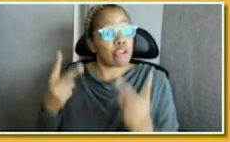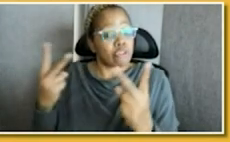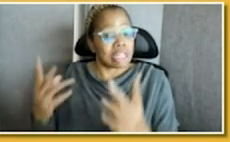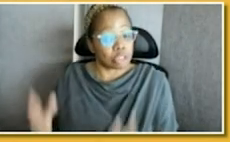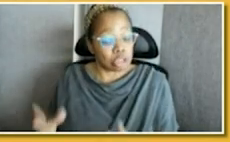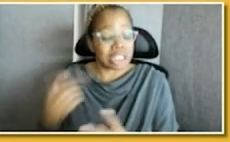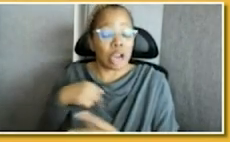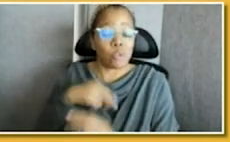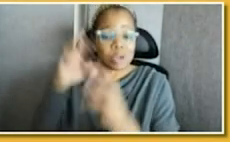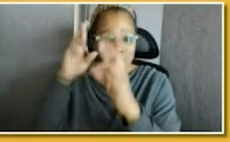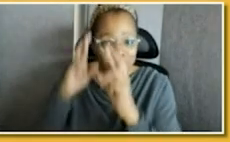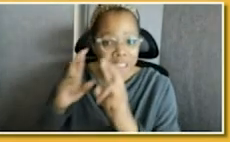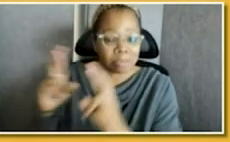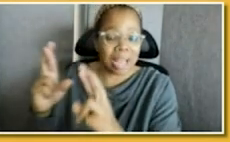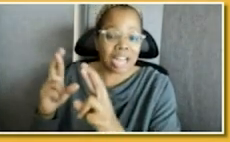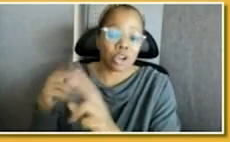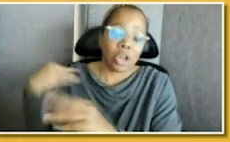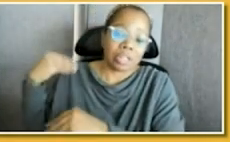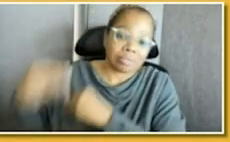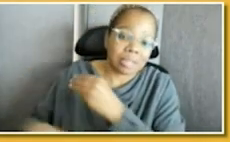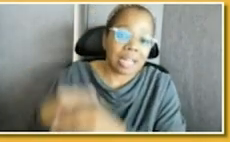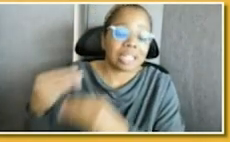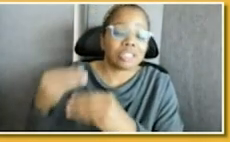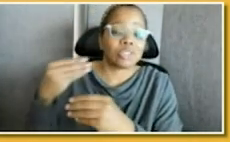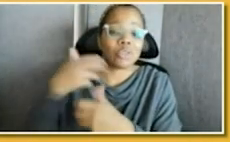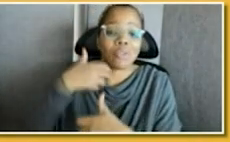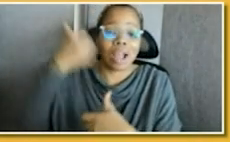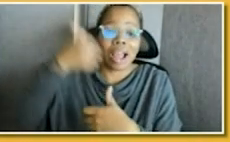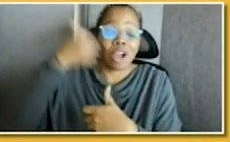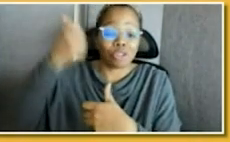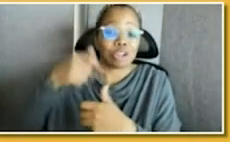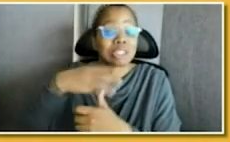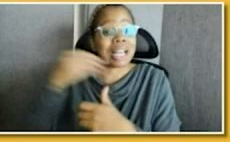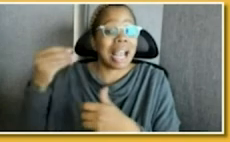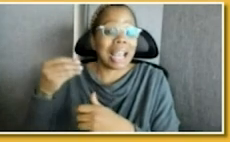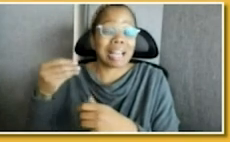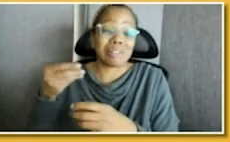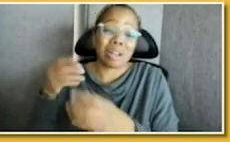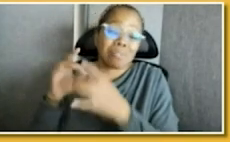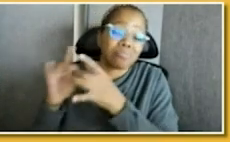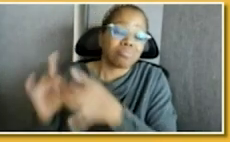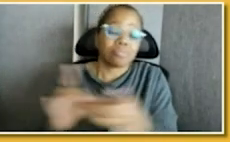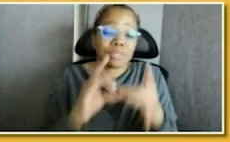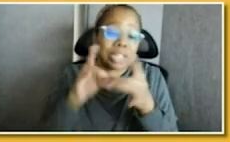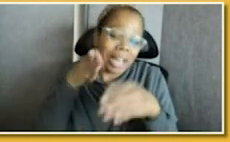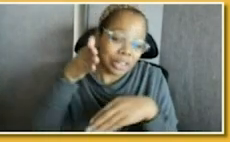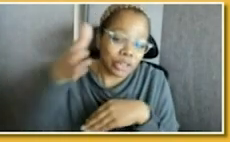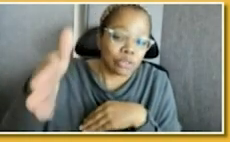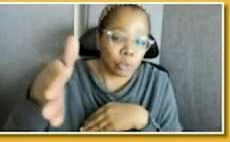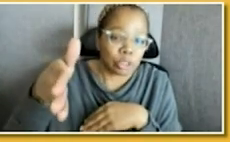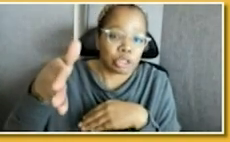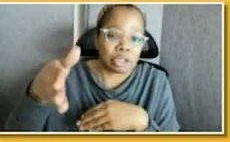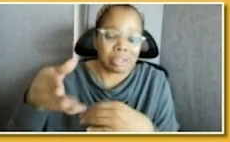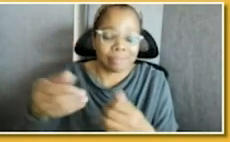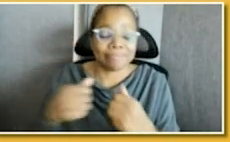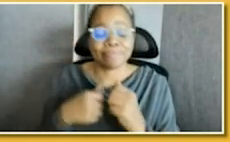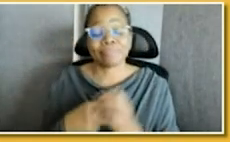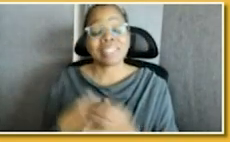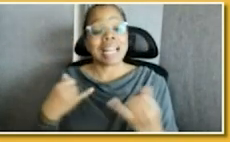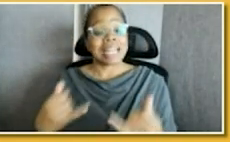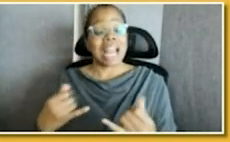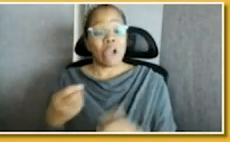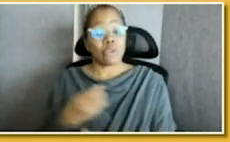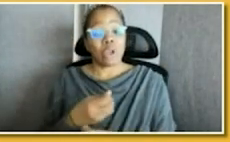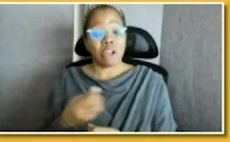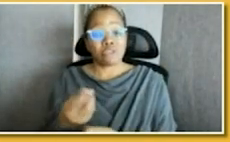elders, relatives, and future generations. All right, so now for a couple of housekeeping notes before we